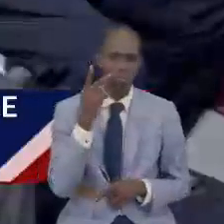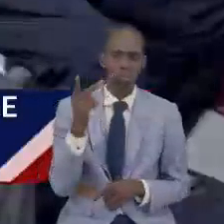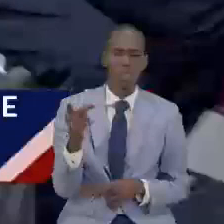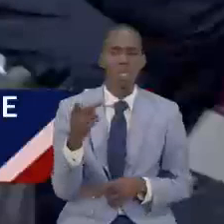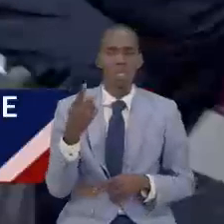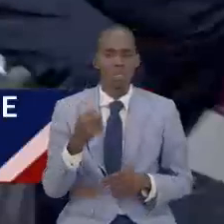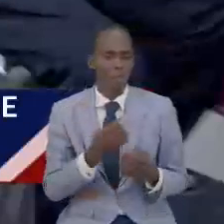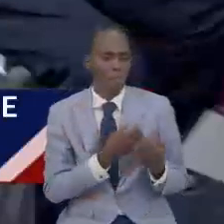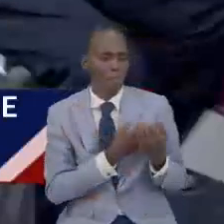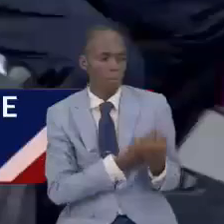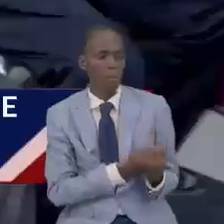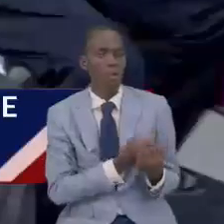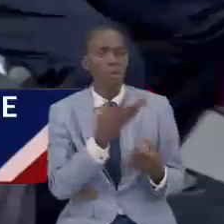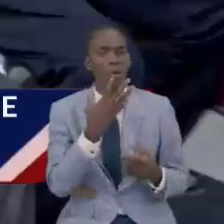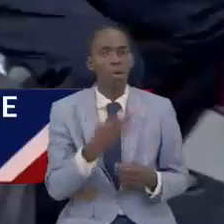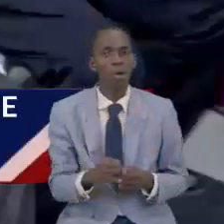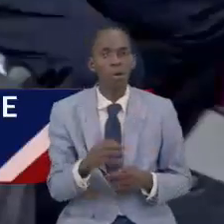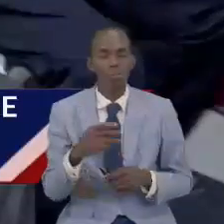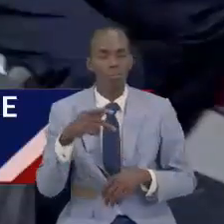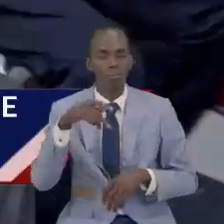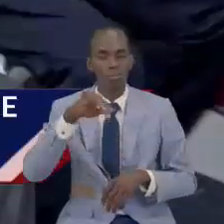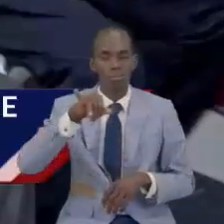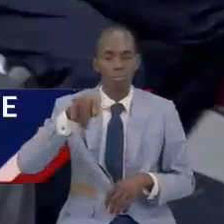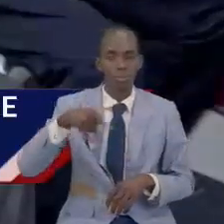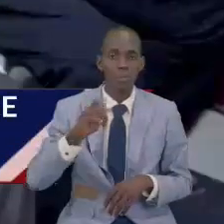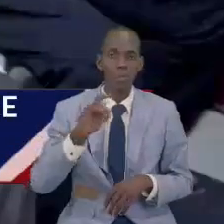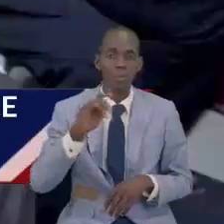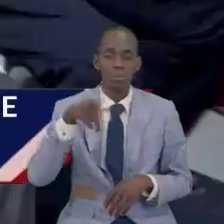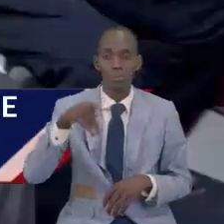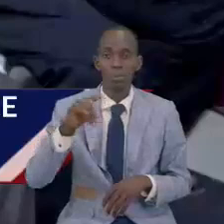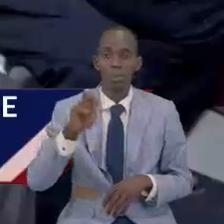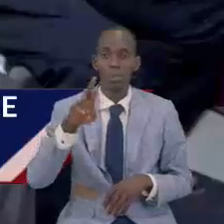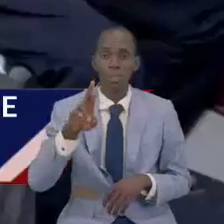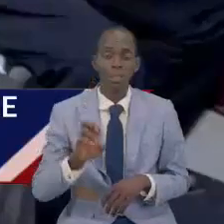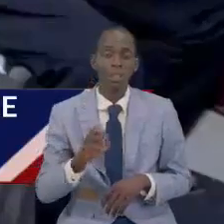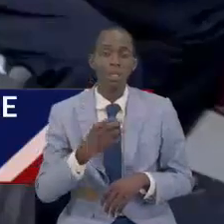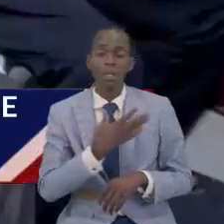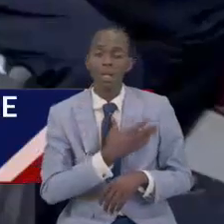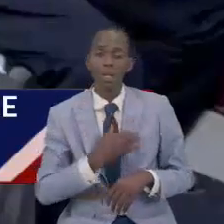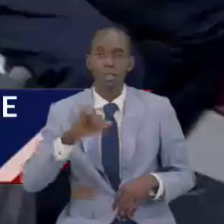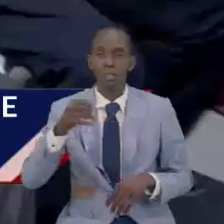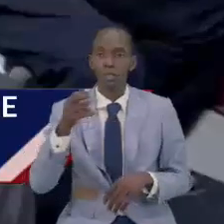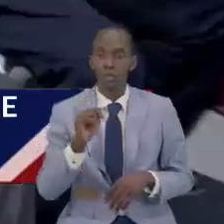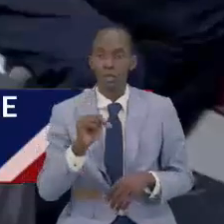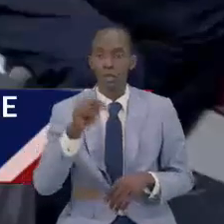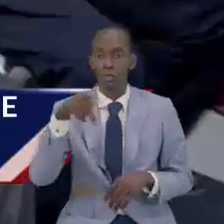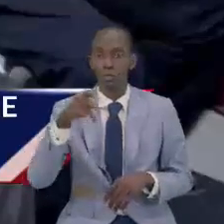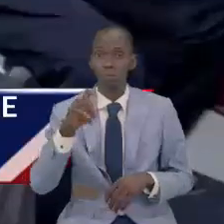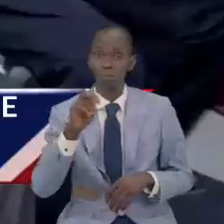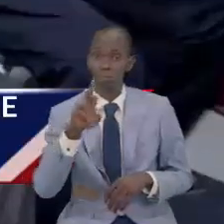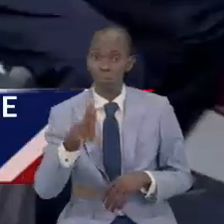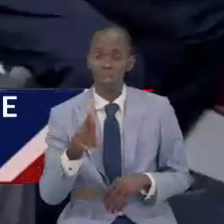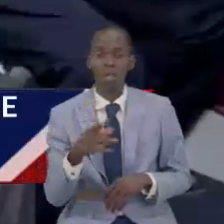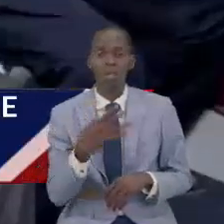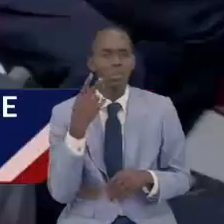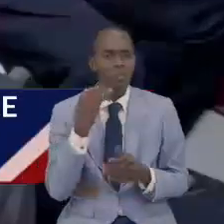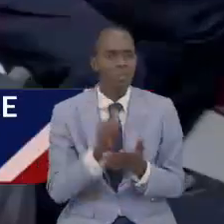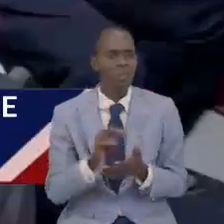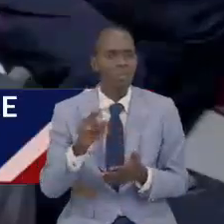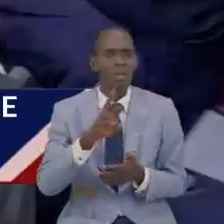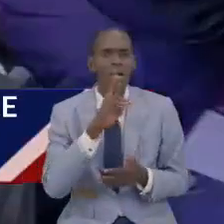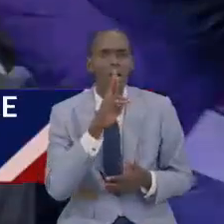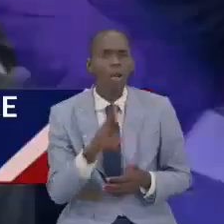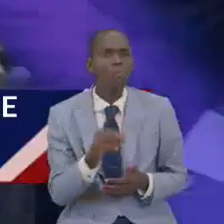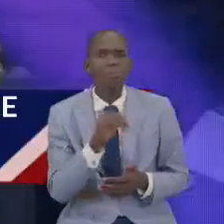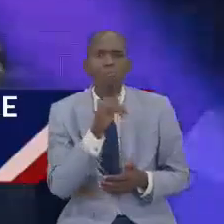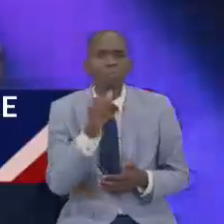boldness of Peter and John, and perceived that they were unlearned and ignorant men. That's what I was